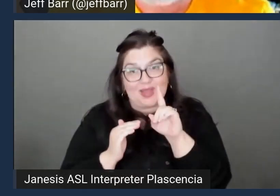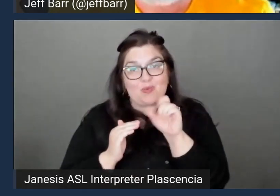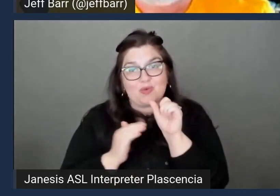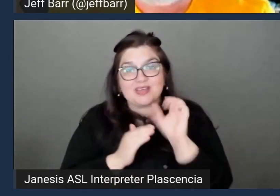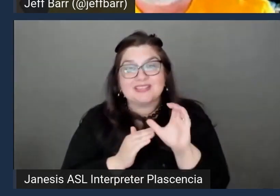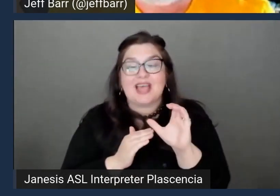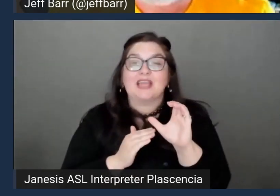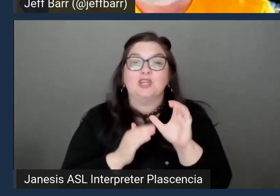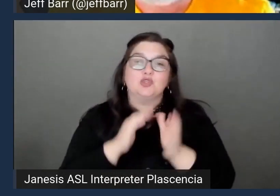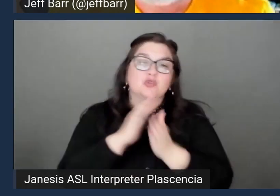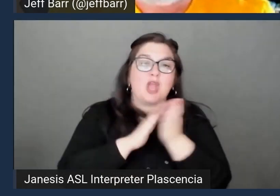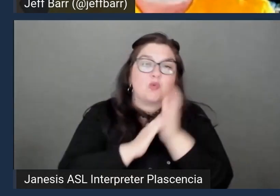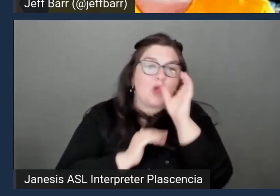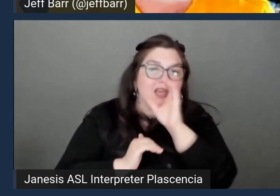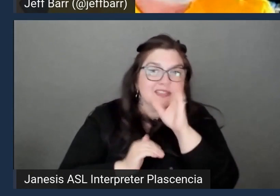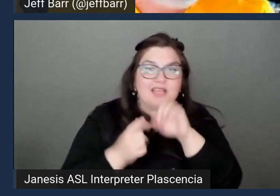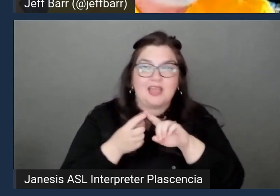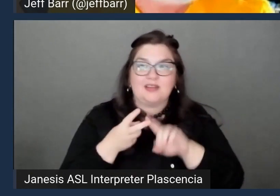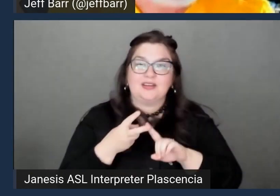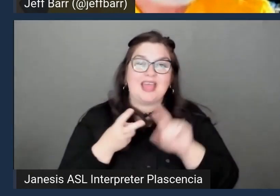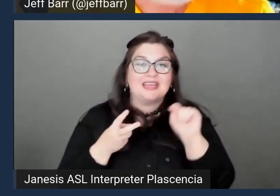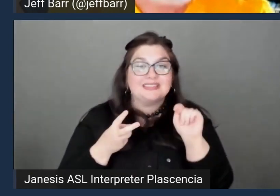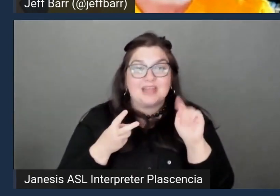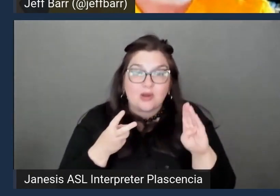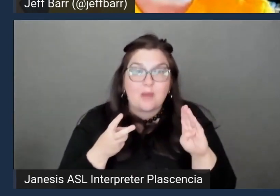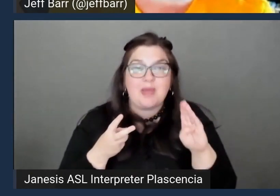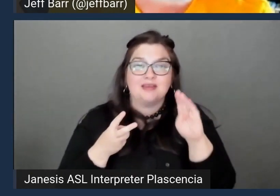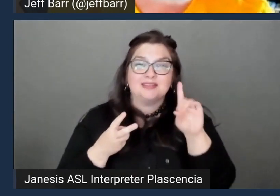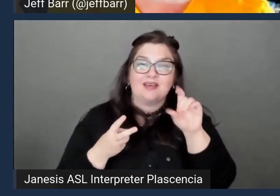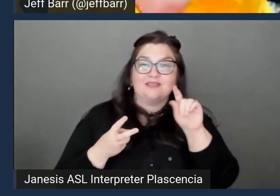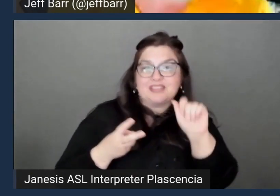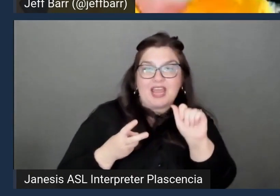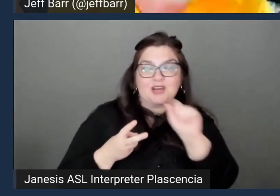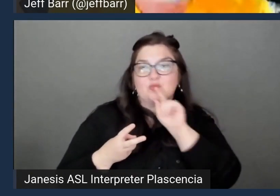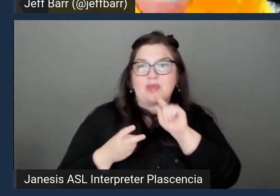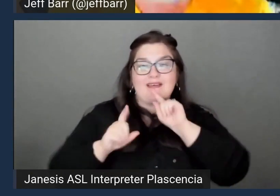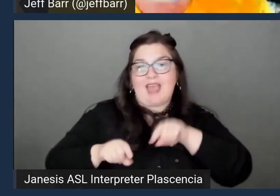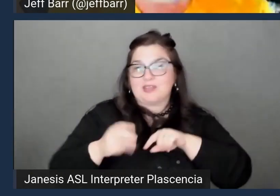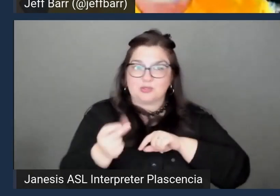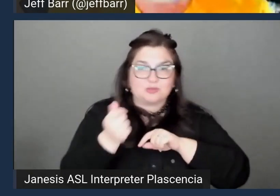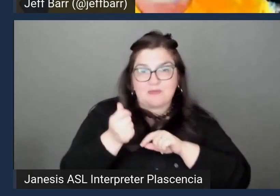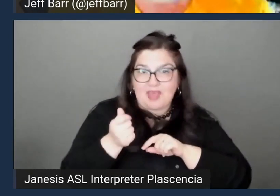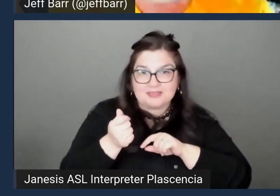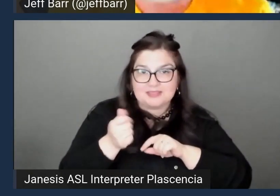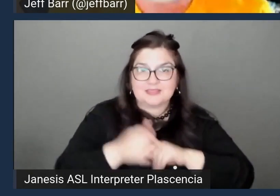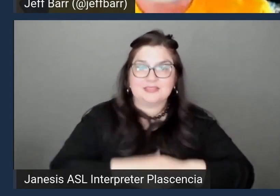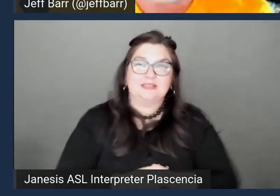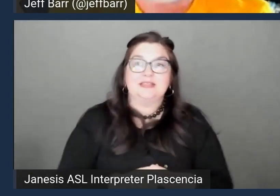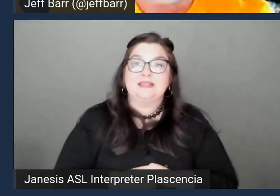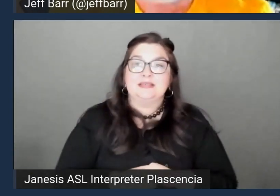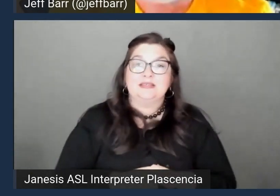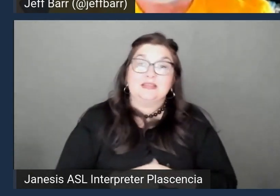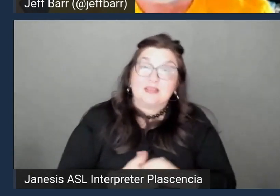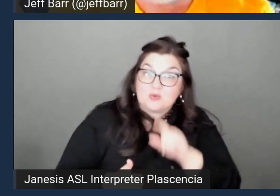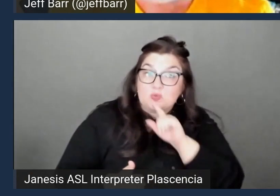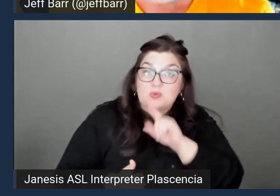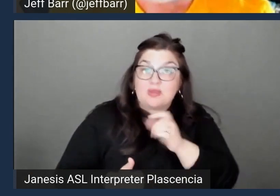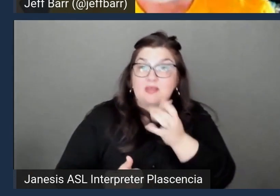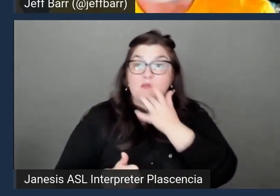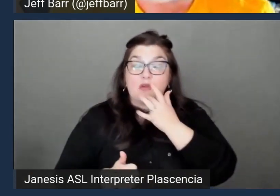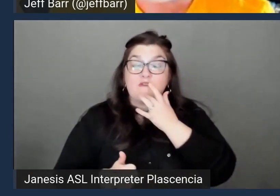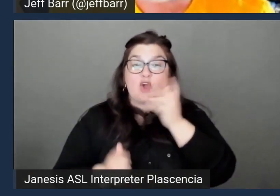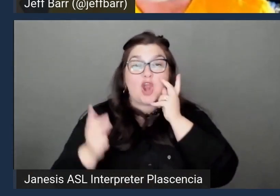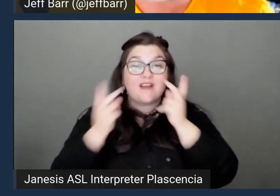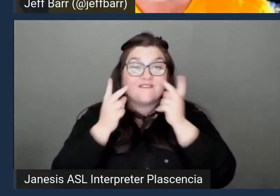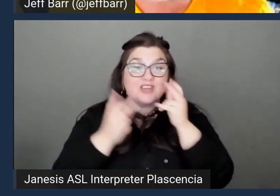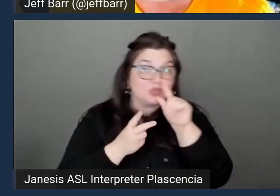data, over petabytes of data, and get answers really fast. And then if you're not if you really prefer visual tools,